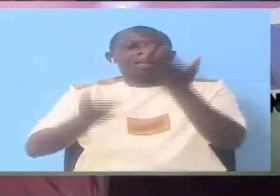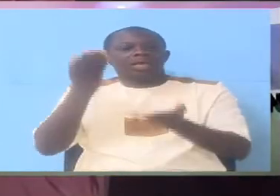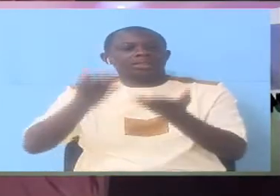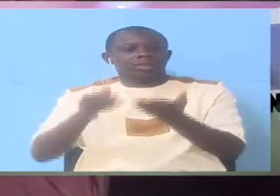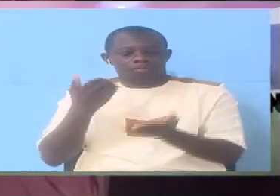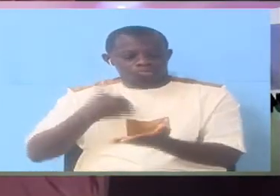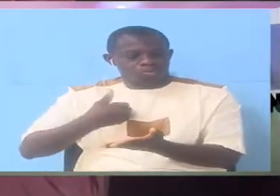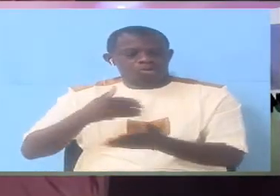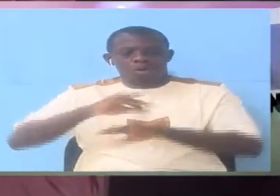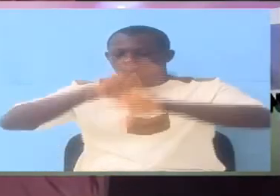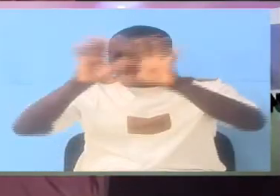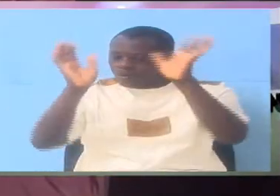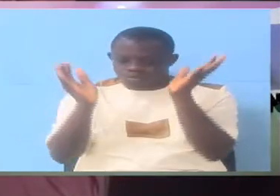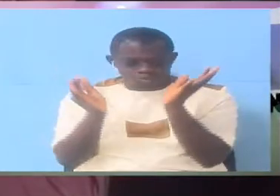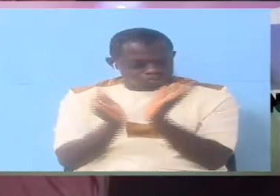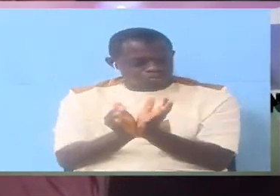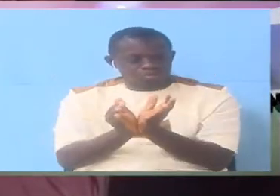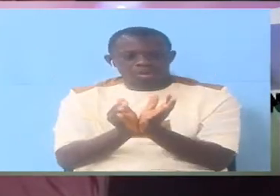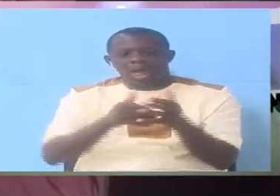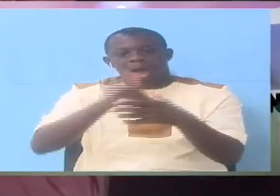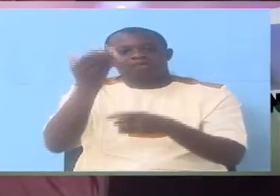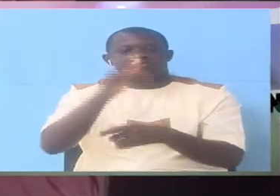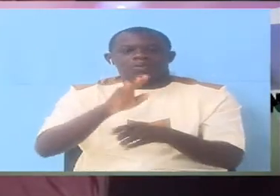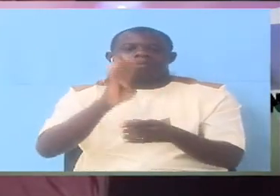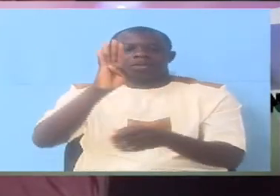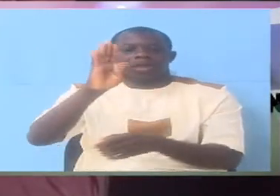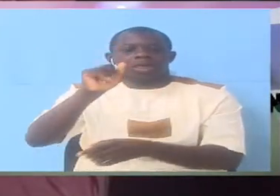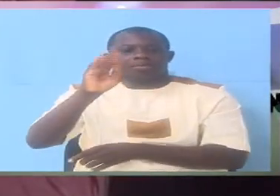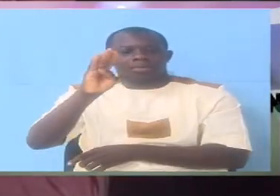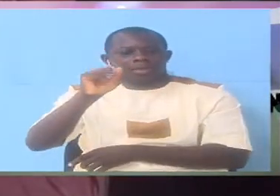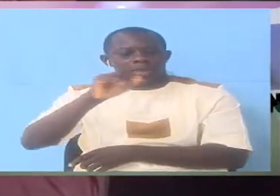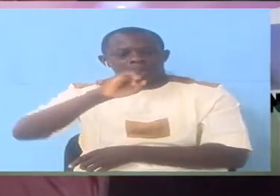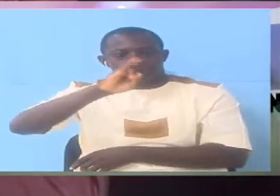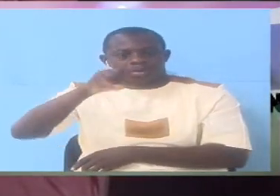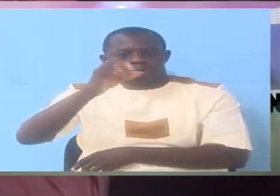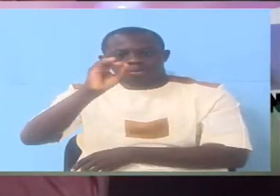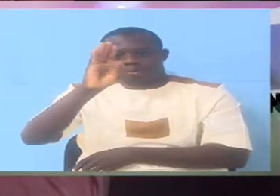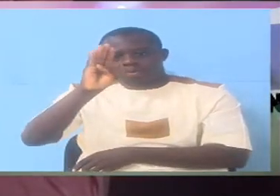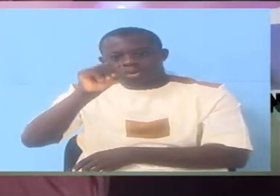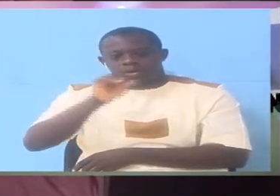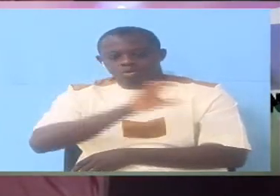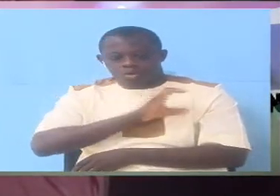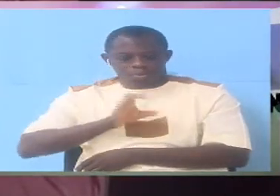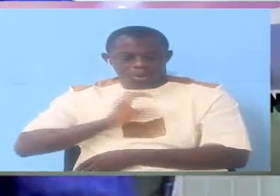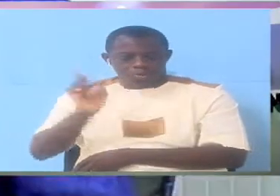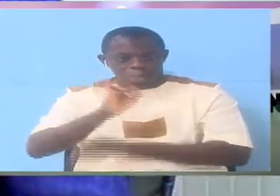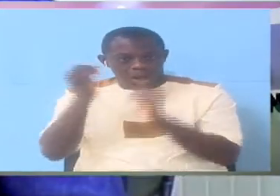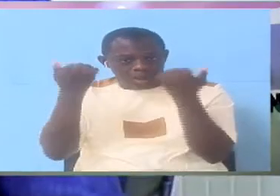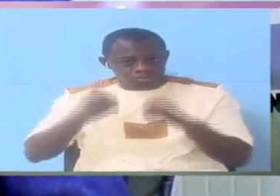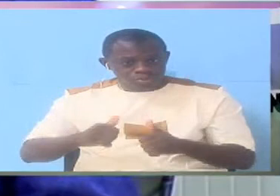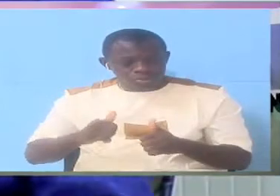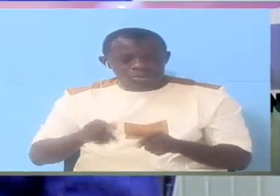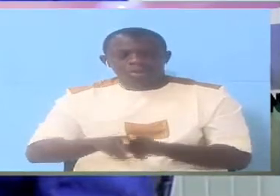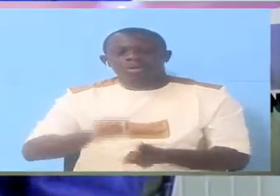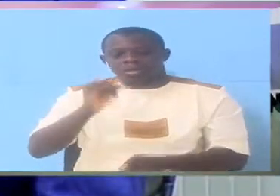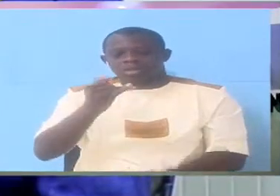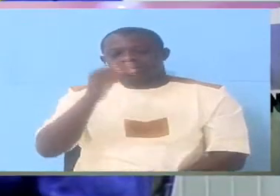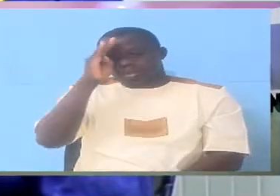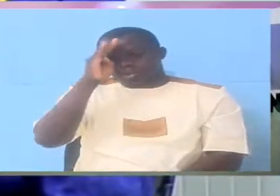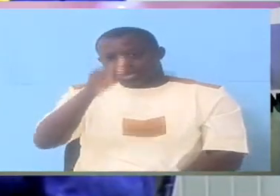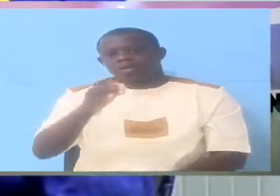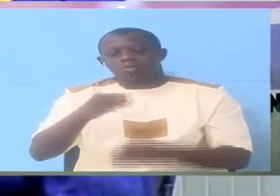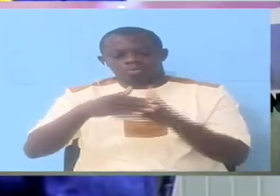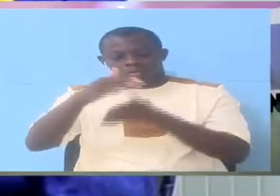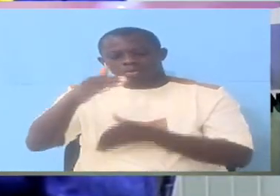the rest were all taken to Baba Job's compound. Was that what happened? That was